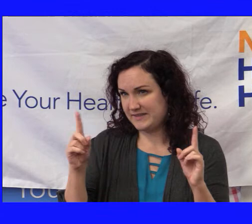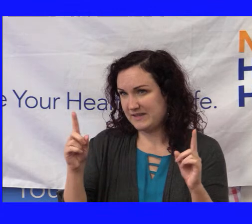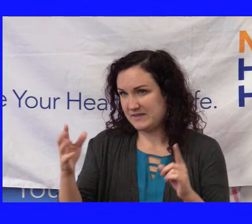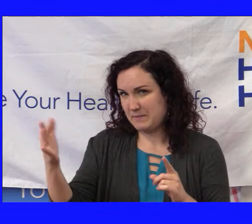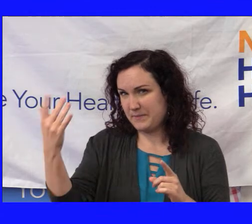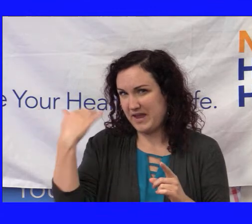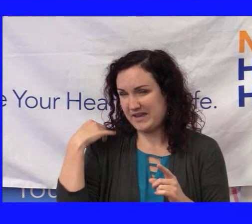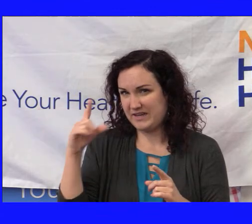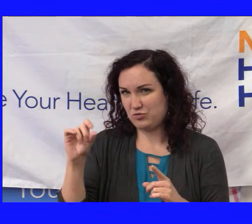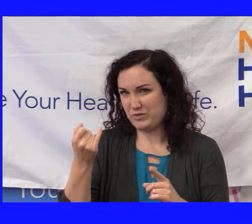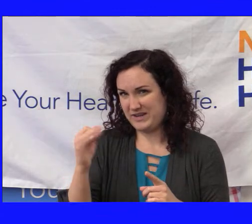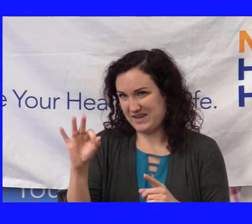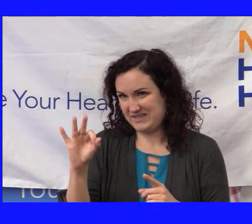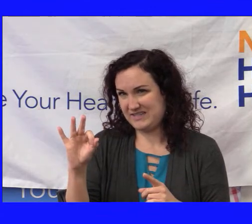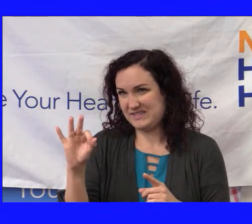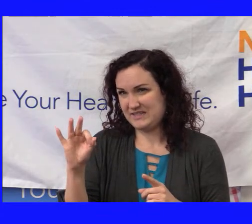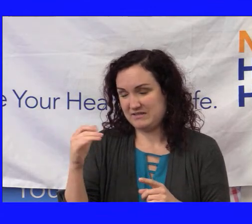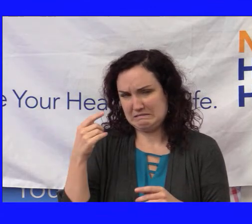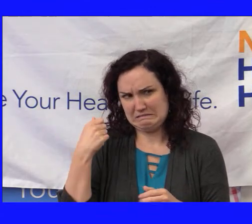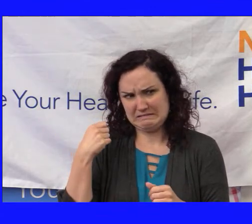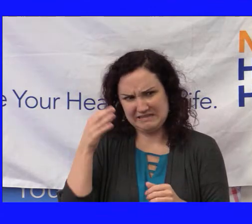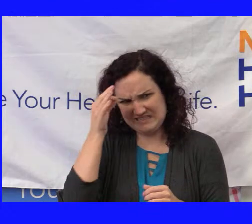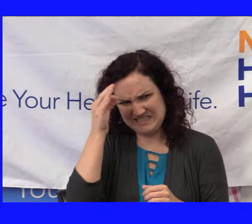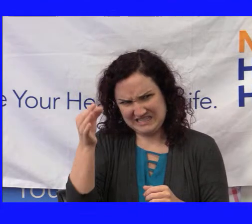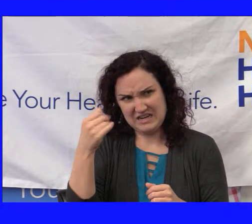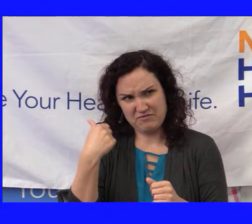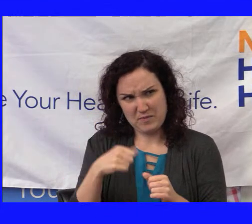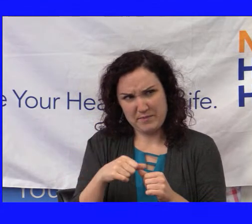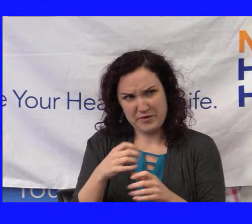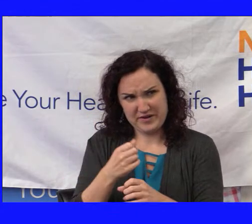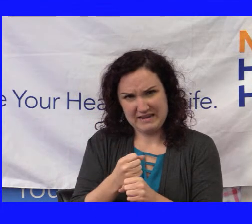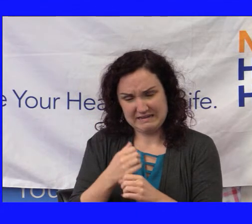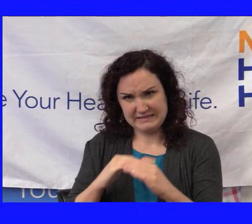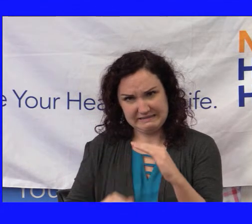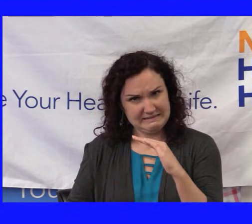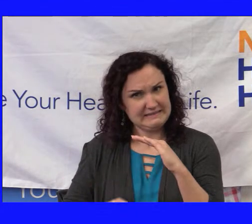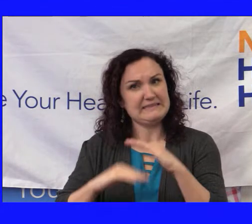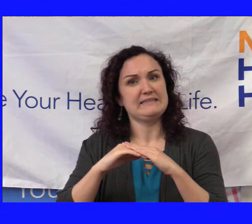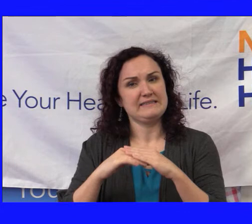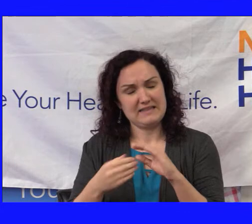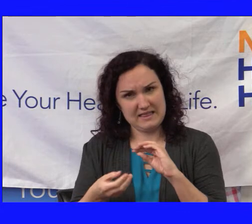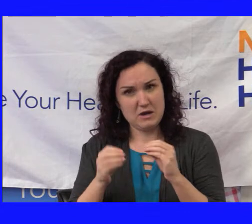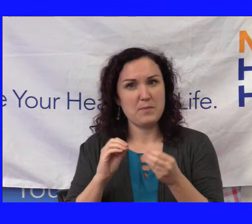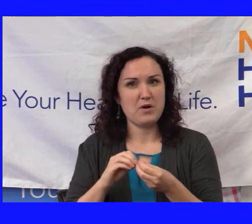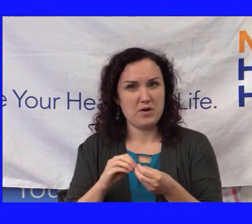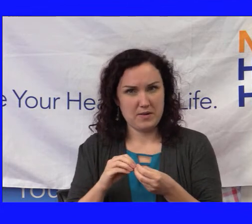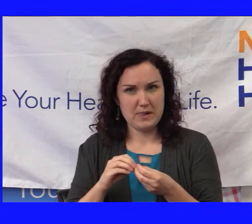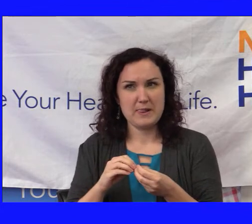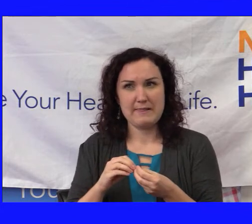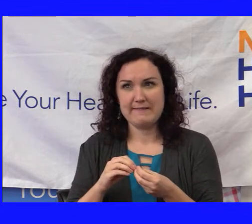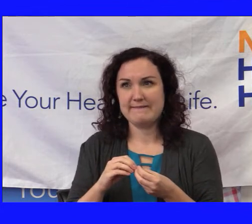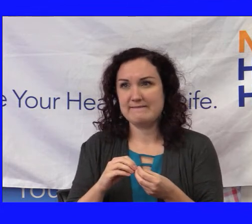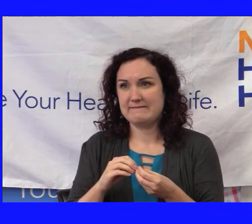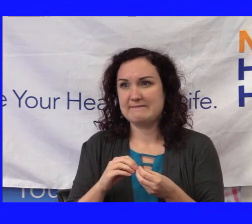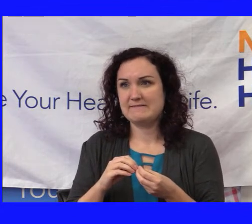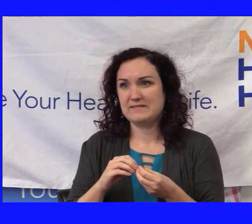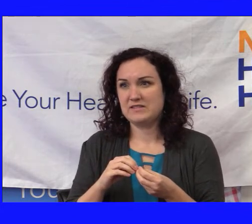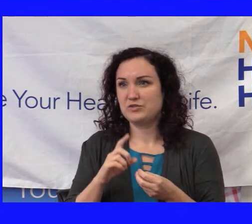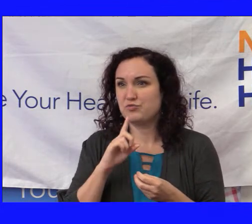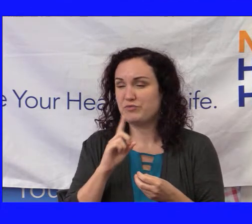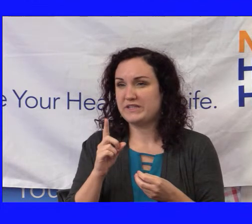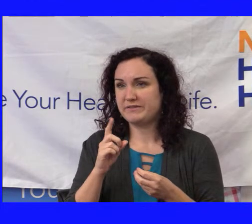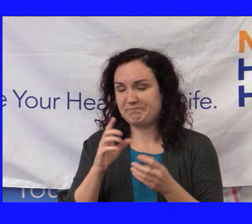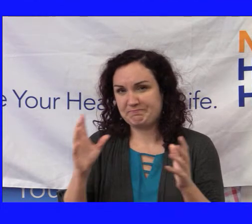say back in 2019 is the closest I remember getting up to it. It's a kind of